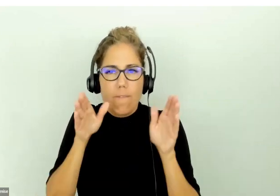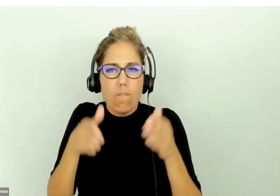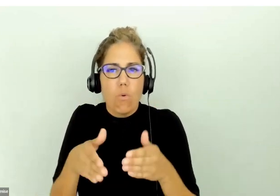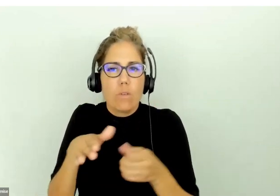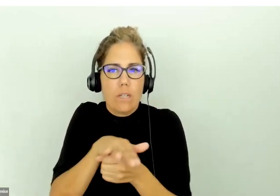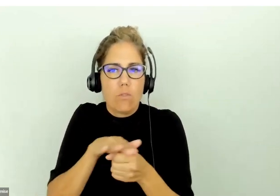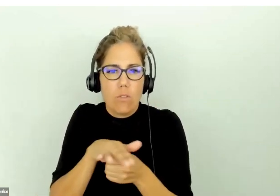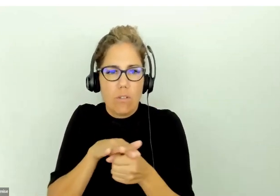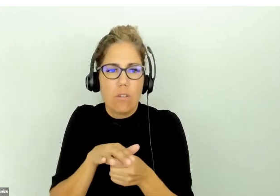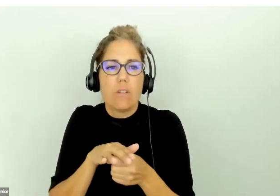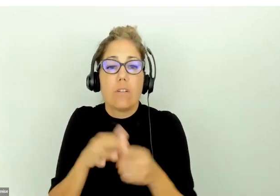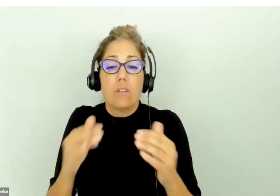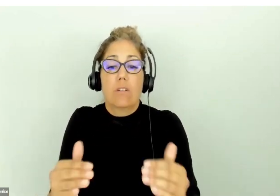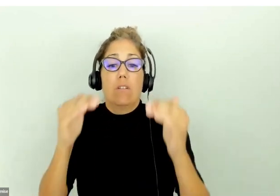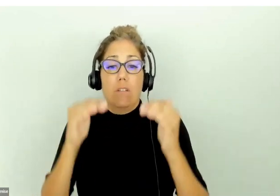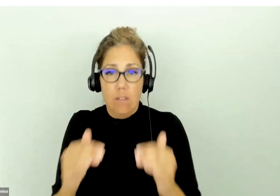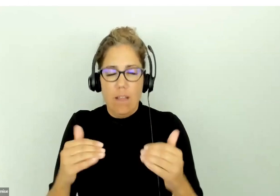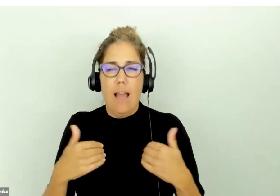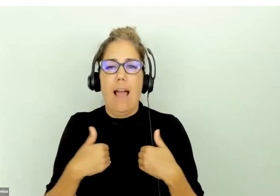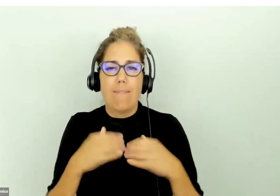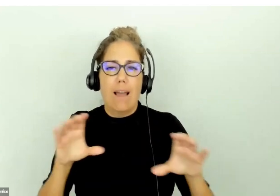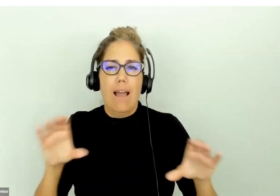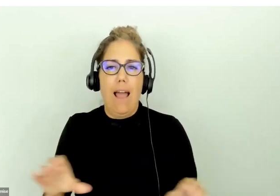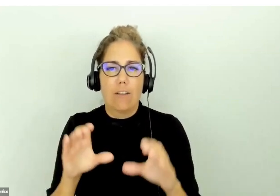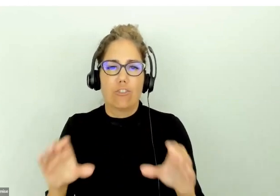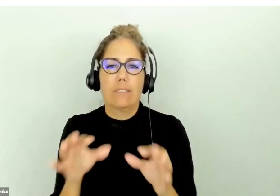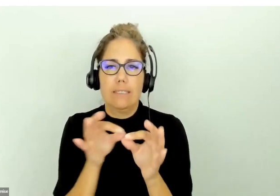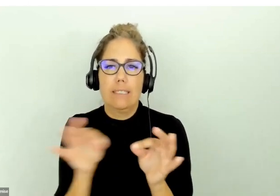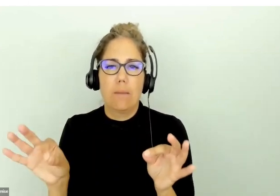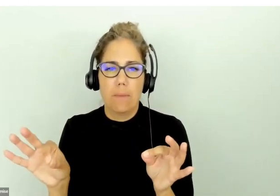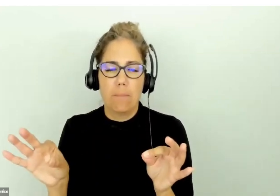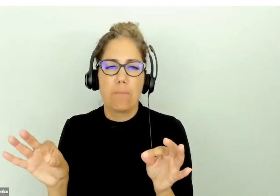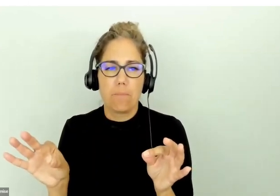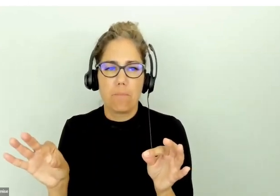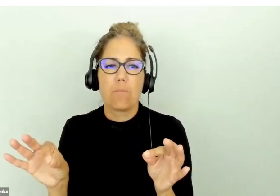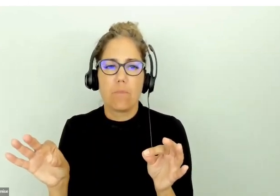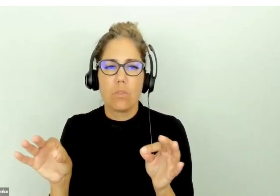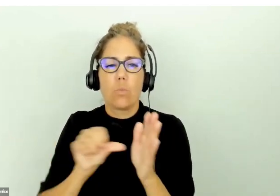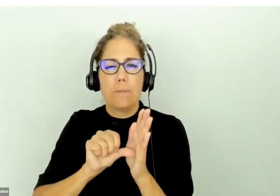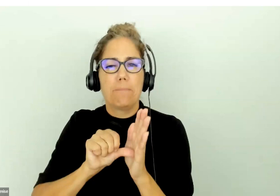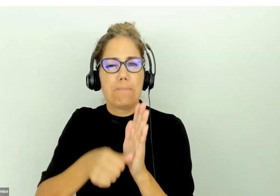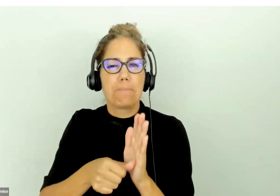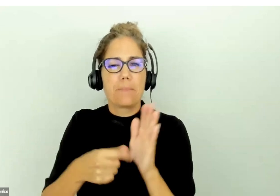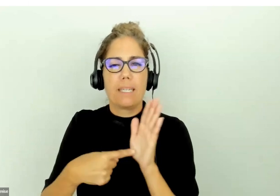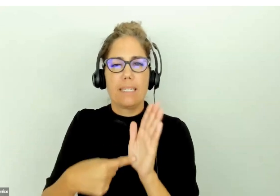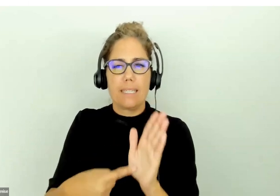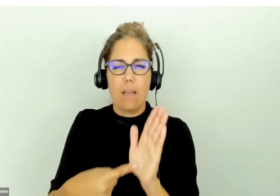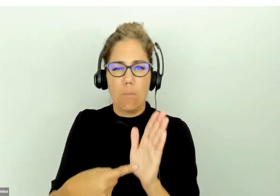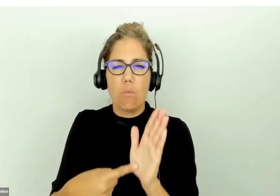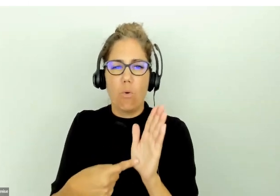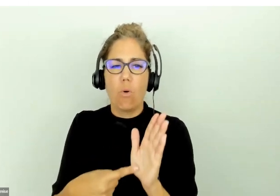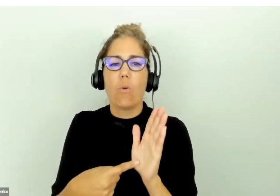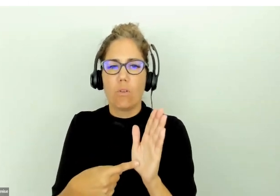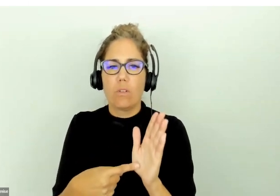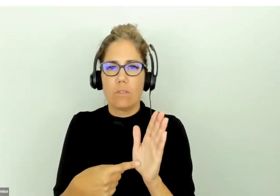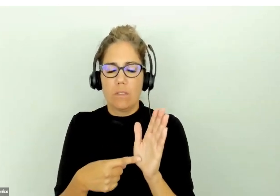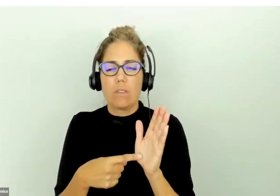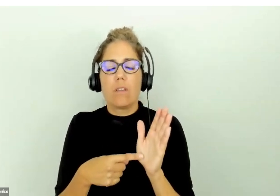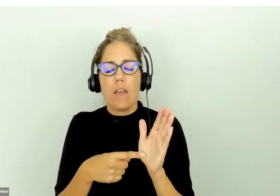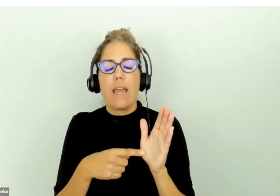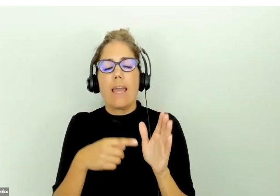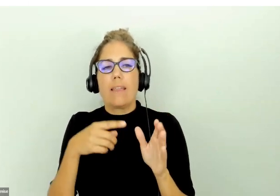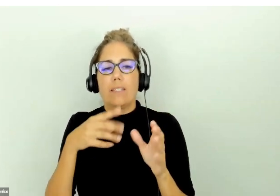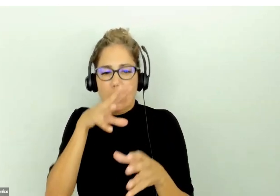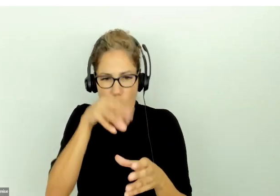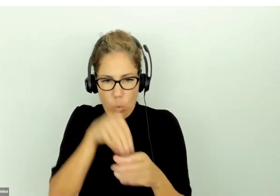area, we have an action statement, and then we highlight an example that we point out in the framework to show